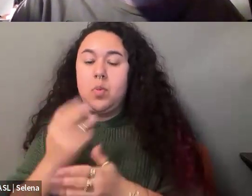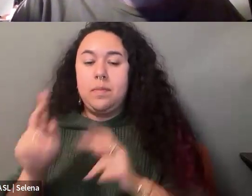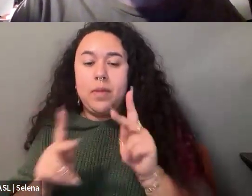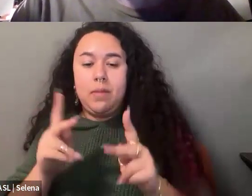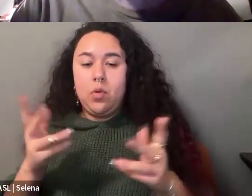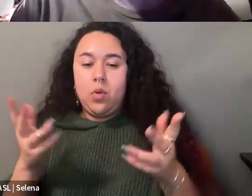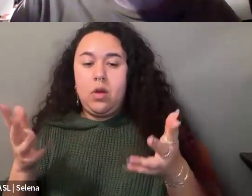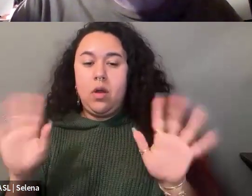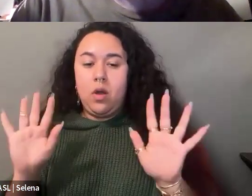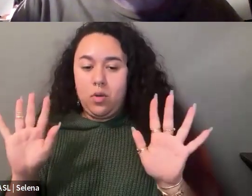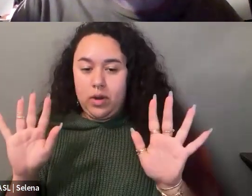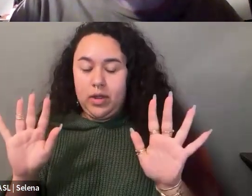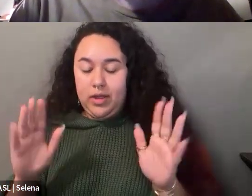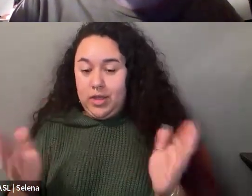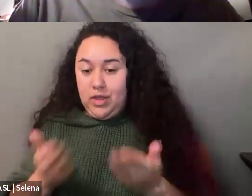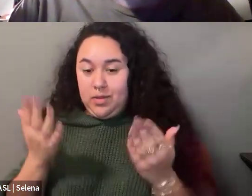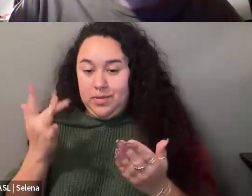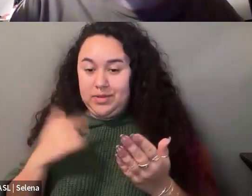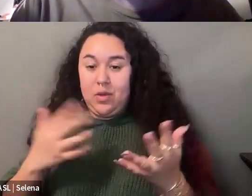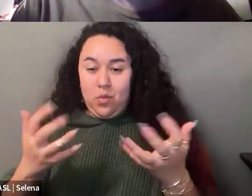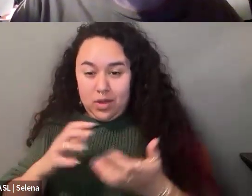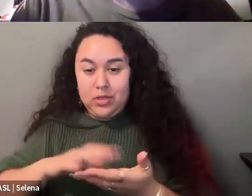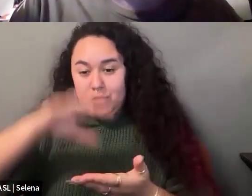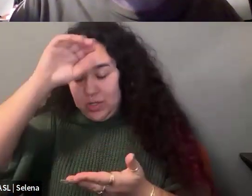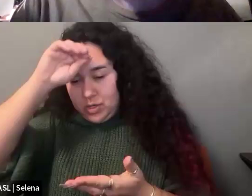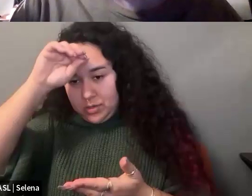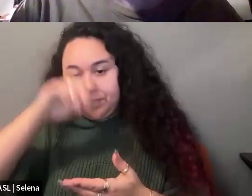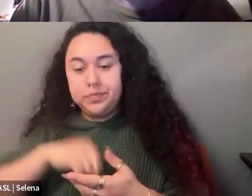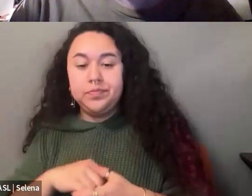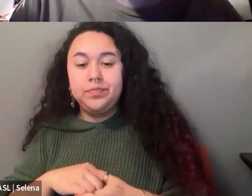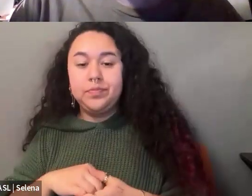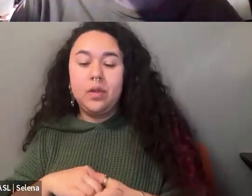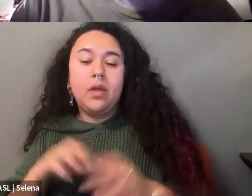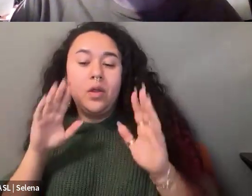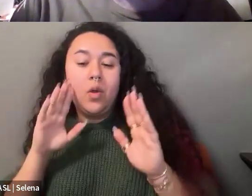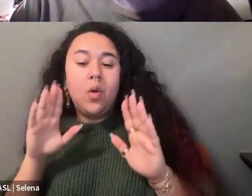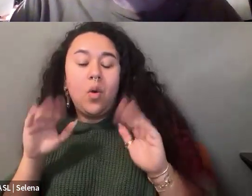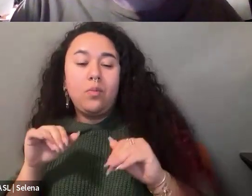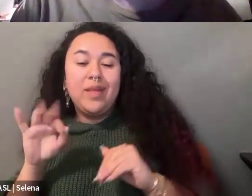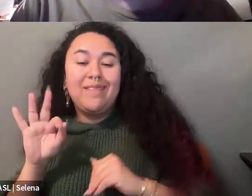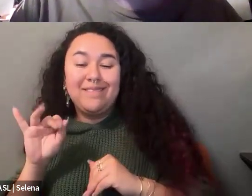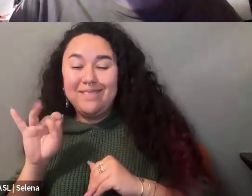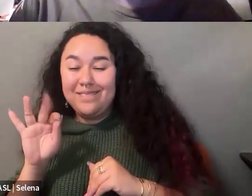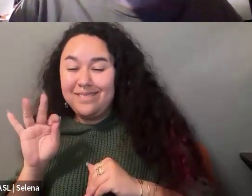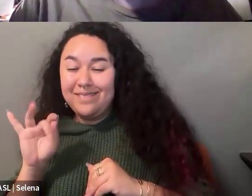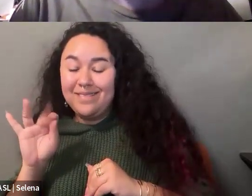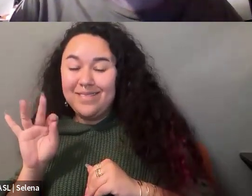are already, they're here because they want to learn. And it hopefully, if we